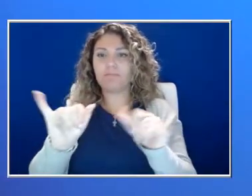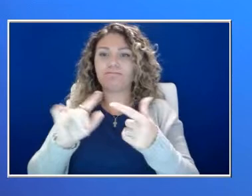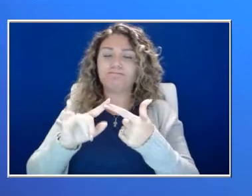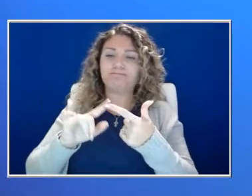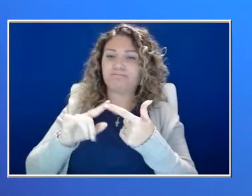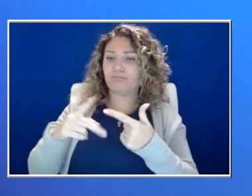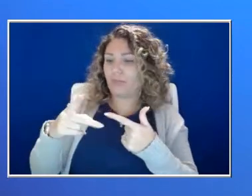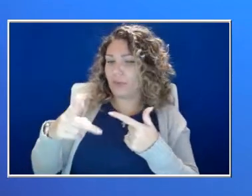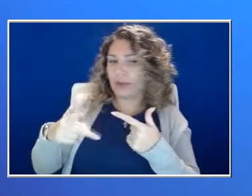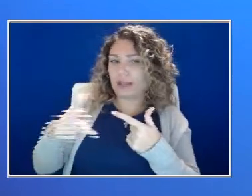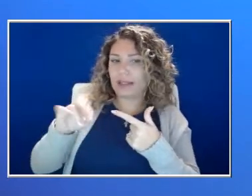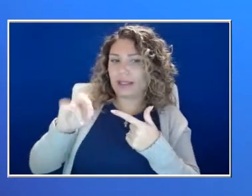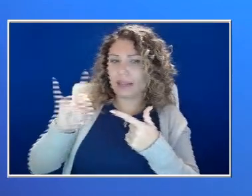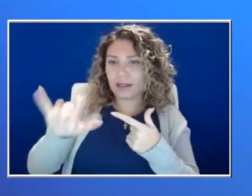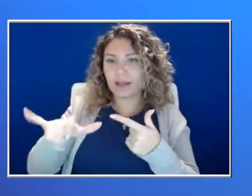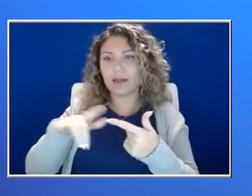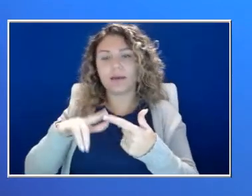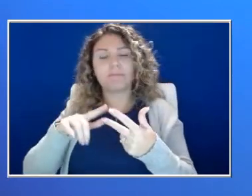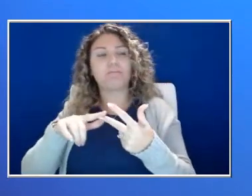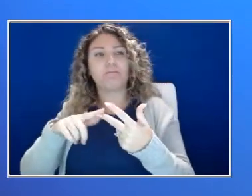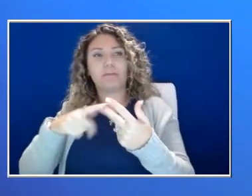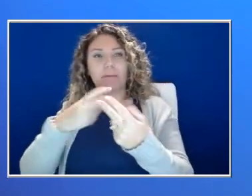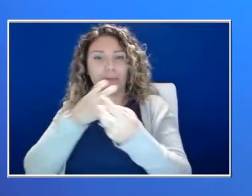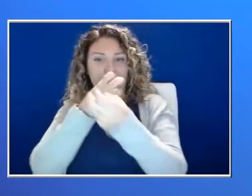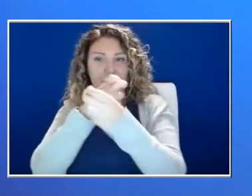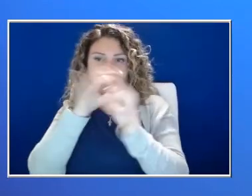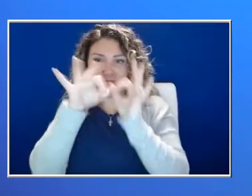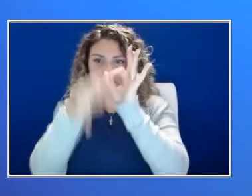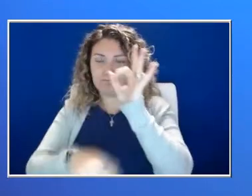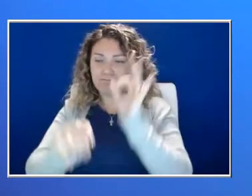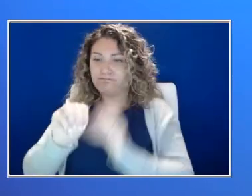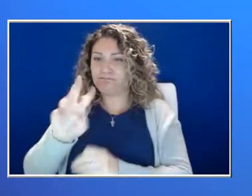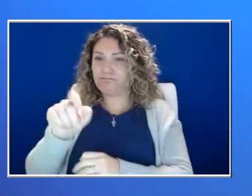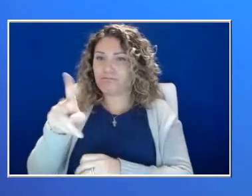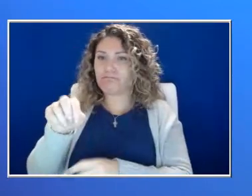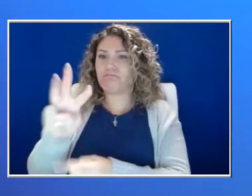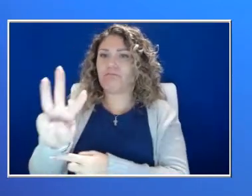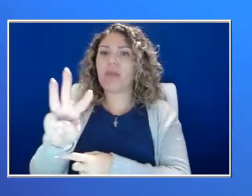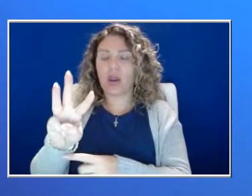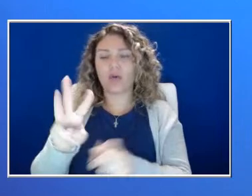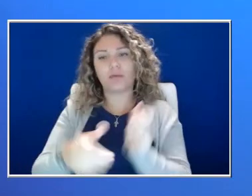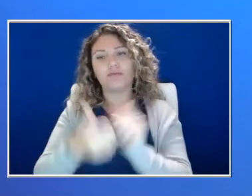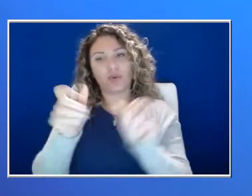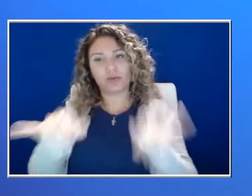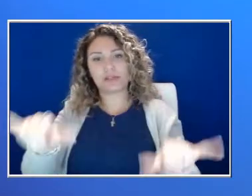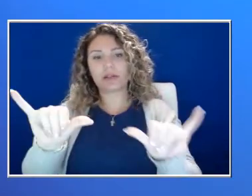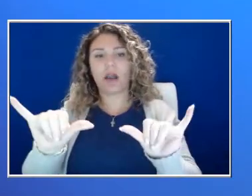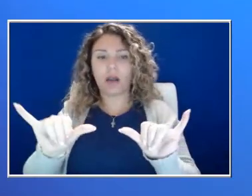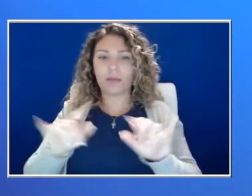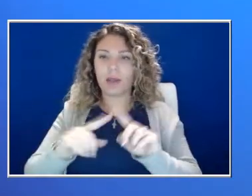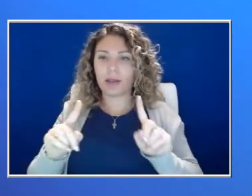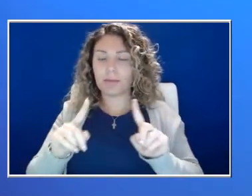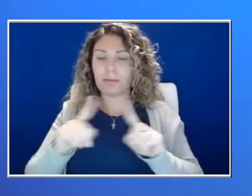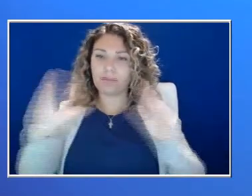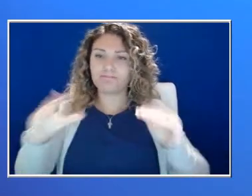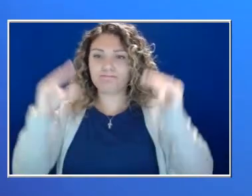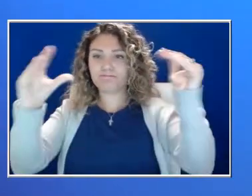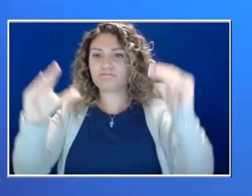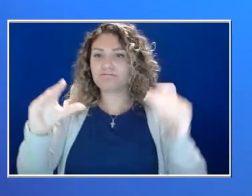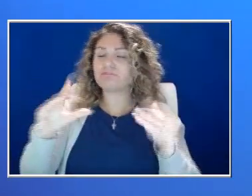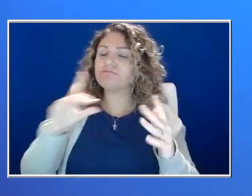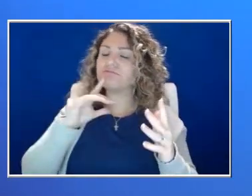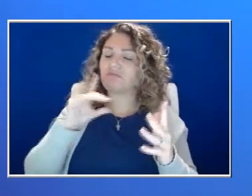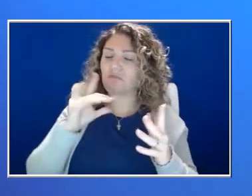marrow failure. These are the three commonest that we actually see. However, again, advance of the technology, more awareness of our